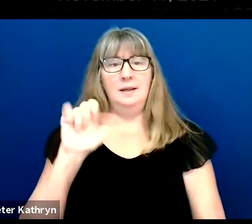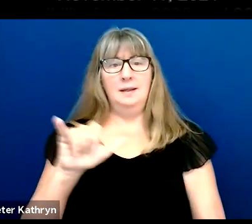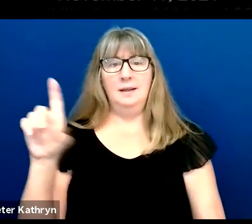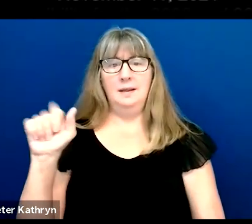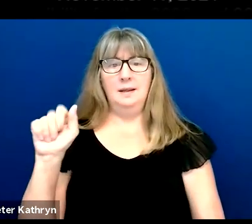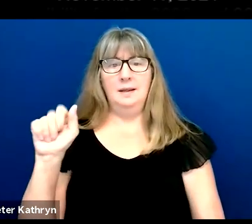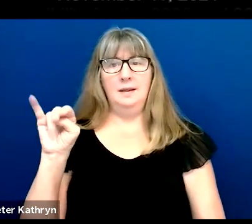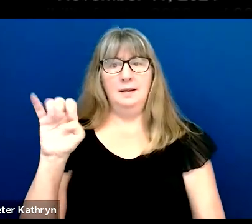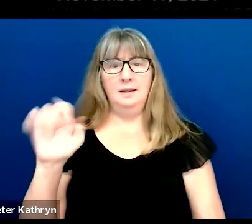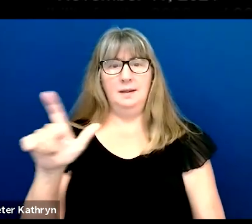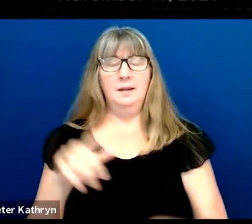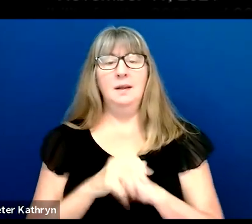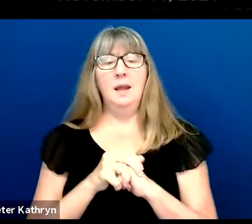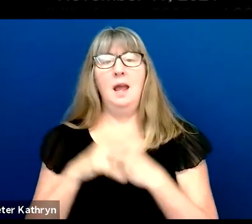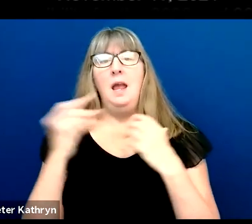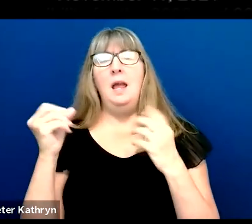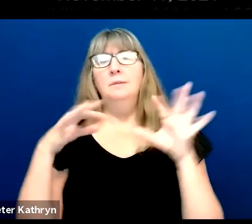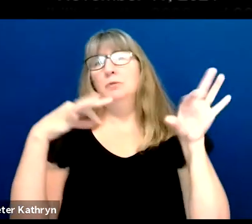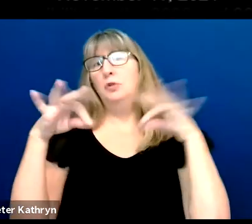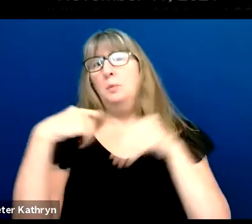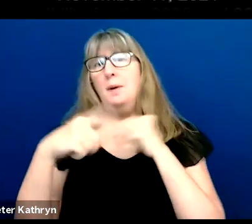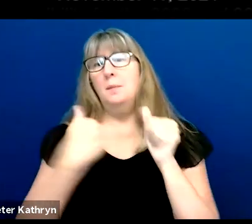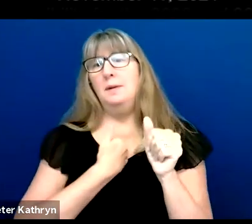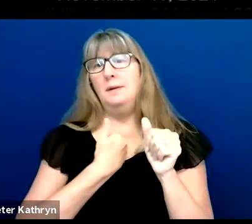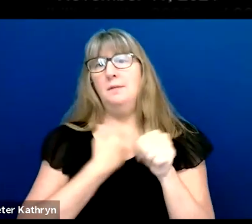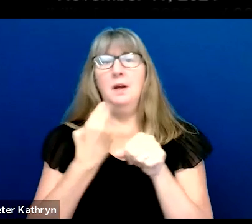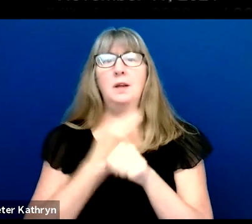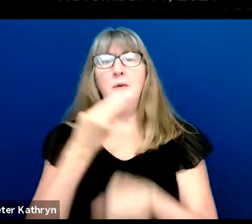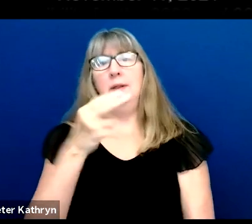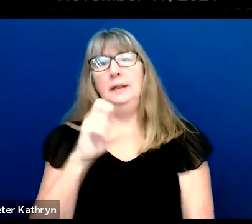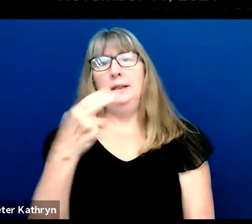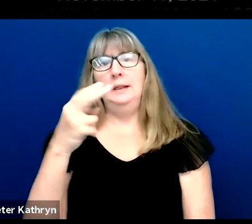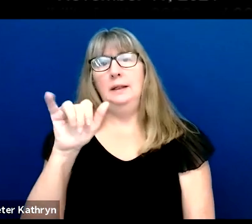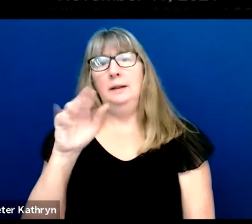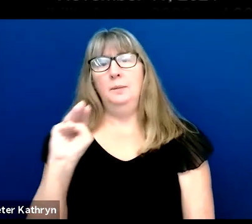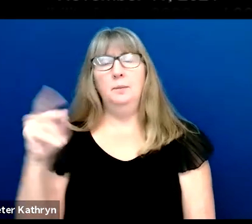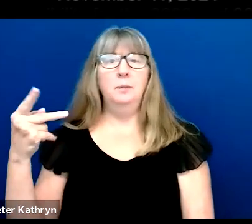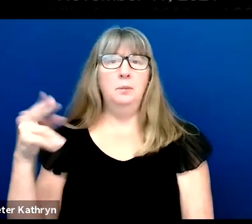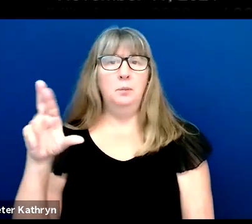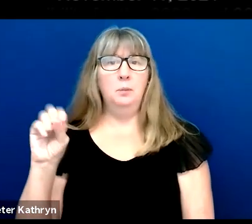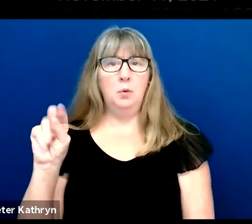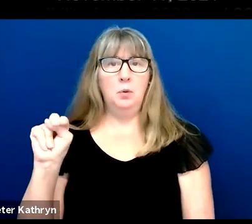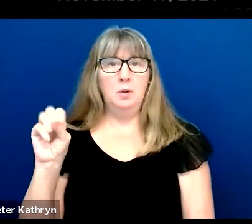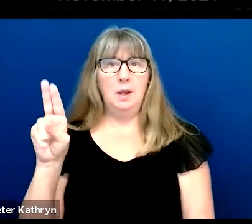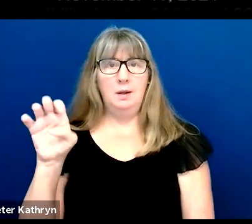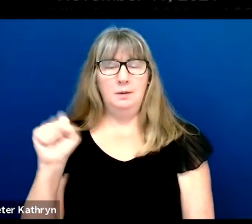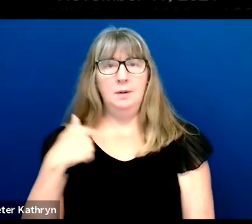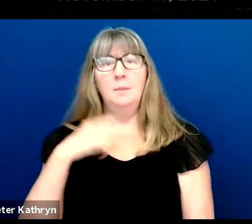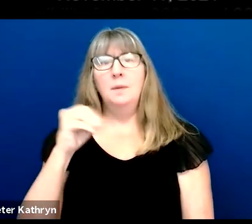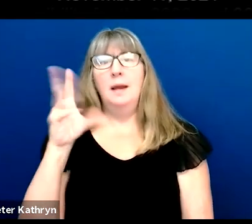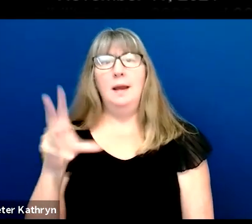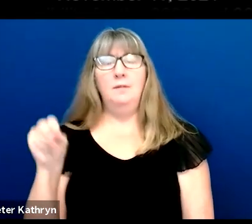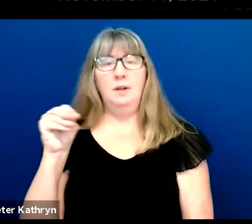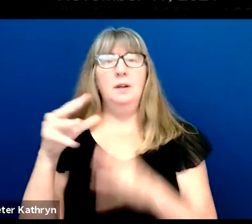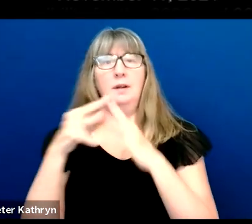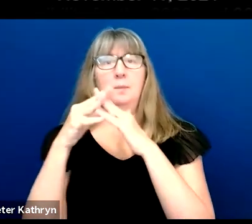Just for my physical description, I use he, him pronouns. I am an African-American male